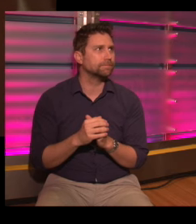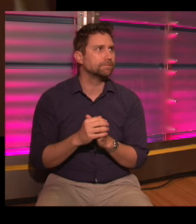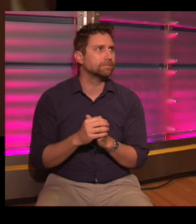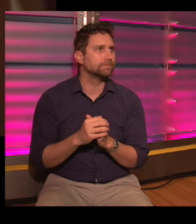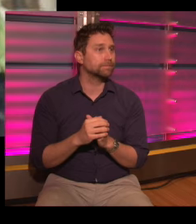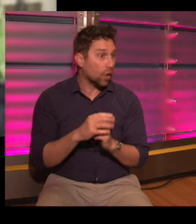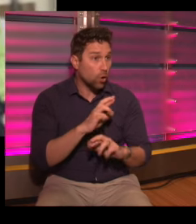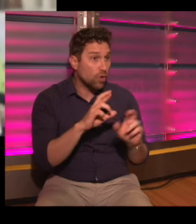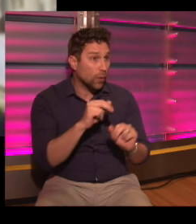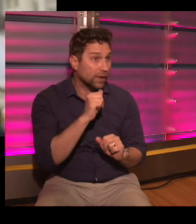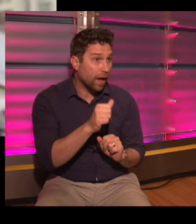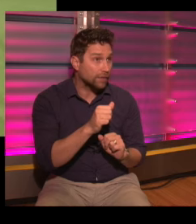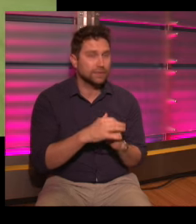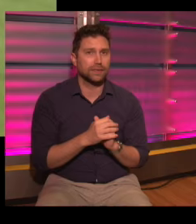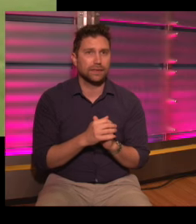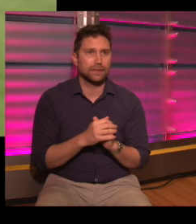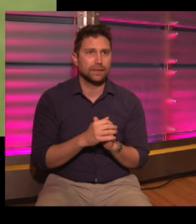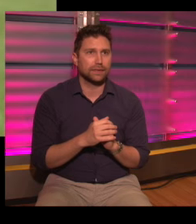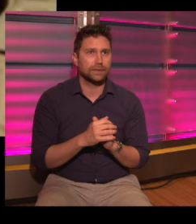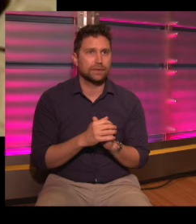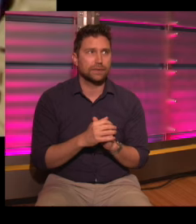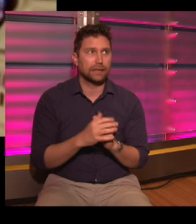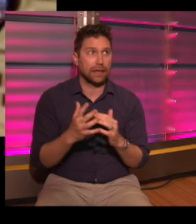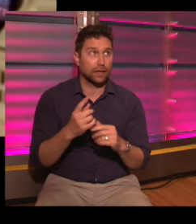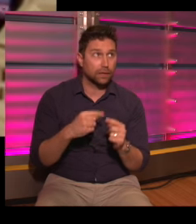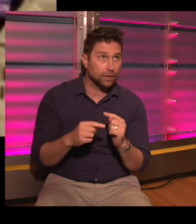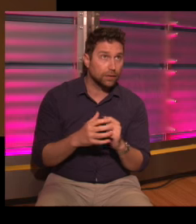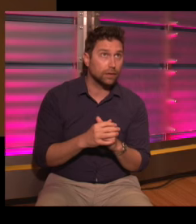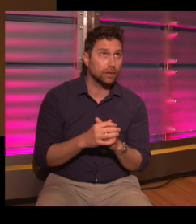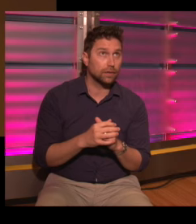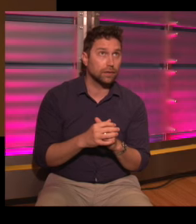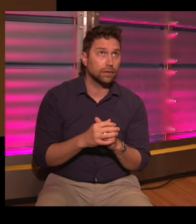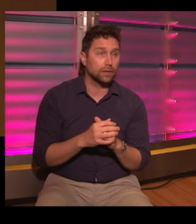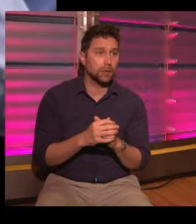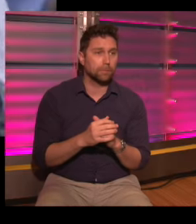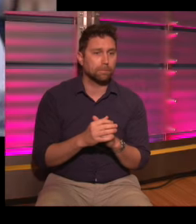Ready or not. Here it comes. Violent clashes with Britain.